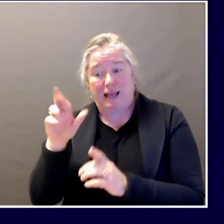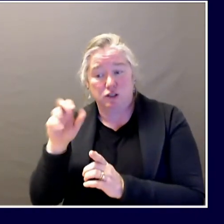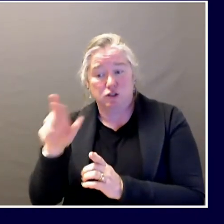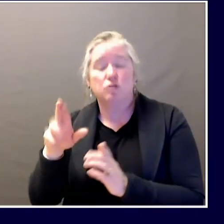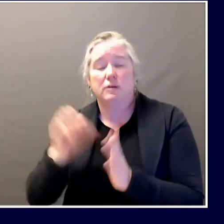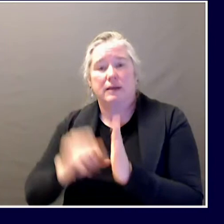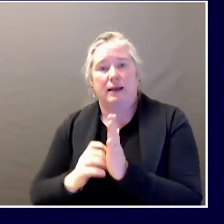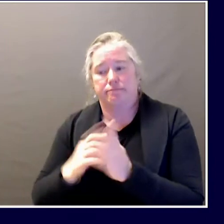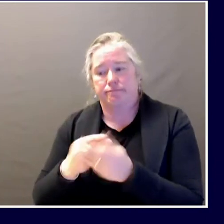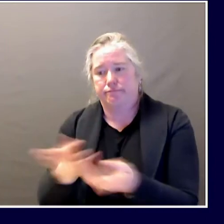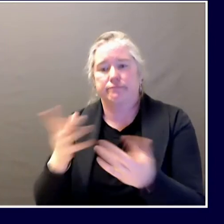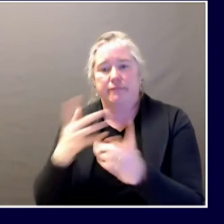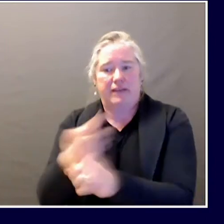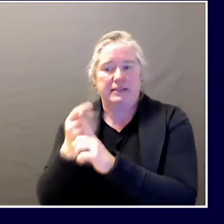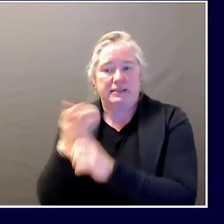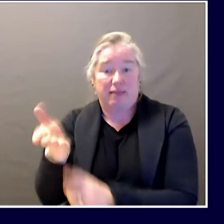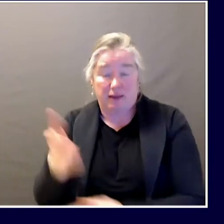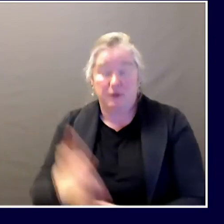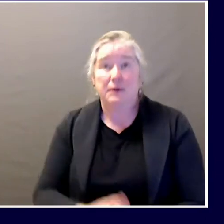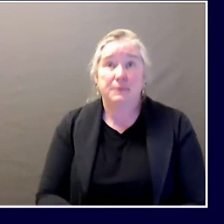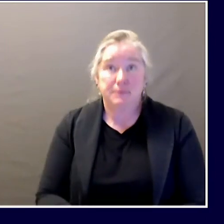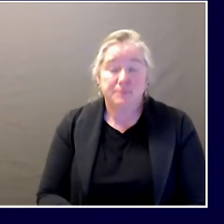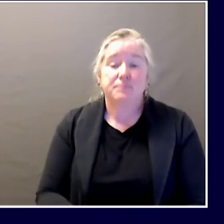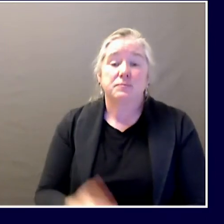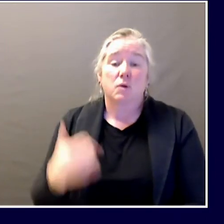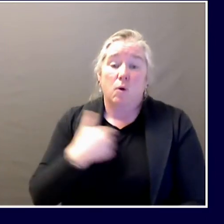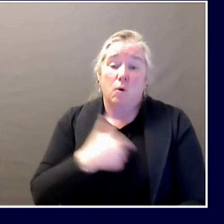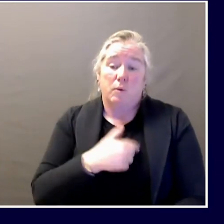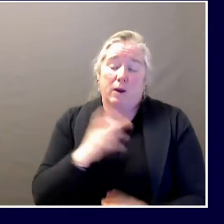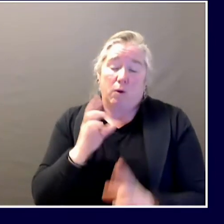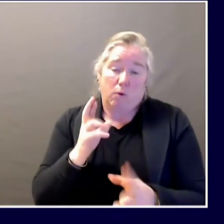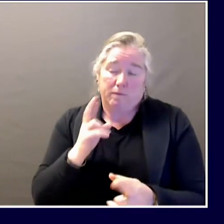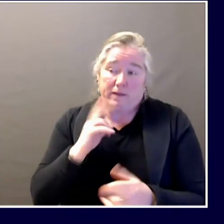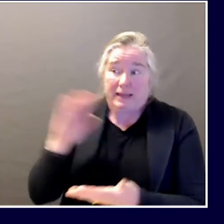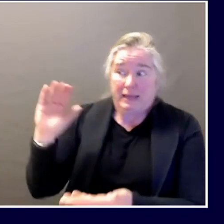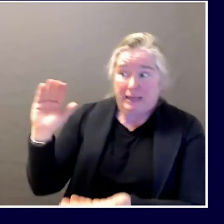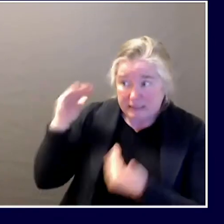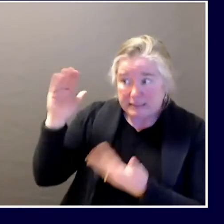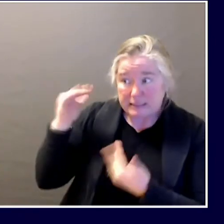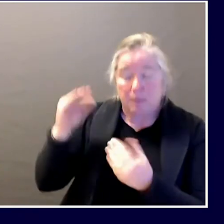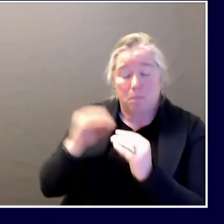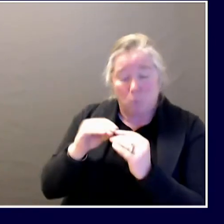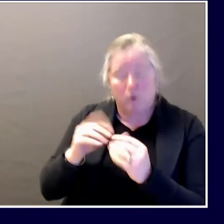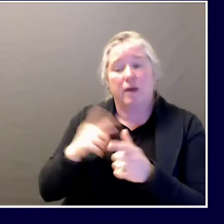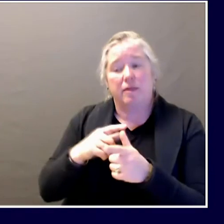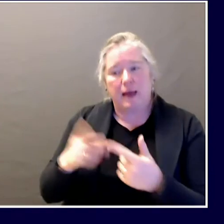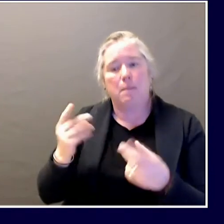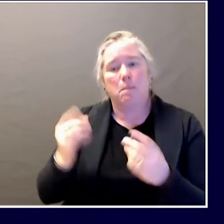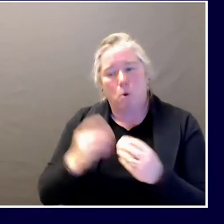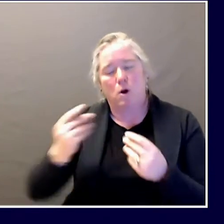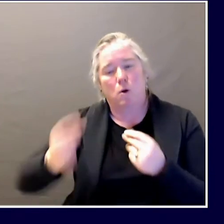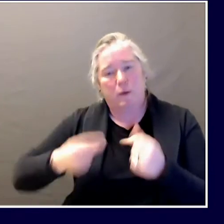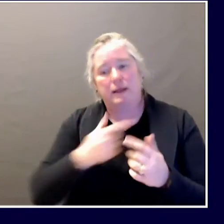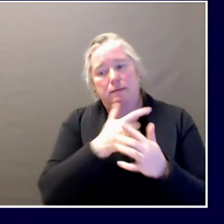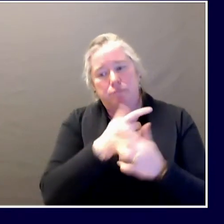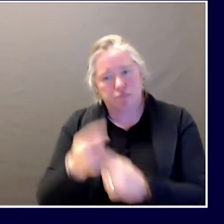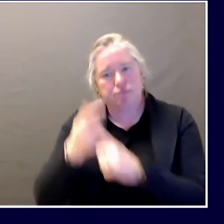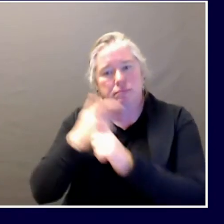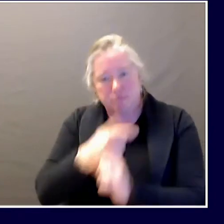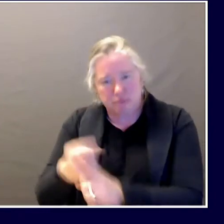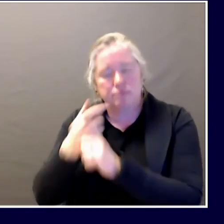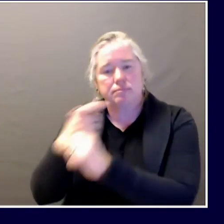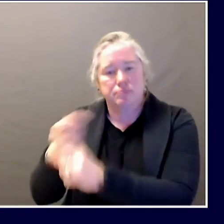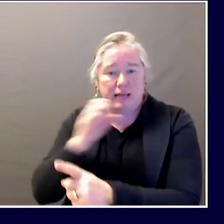quickly move our way through our age categories, more quickly get to people with medical comorbidities that maybe make them, or